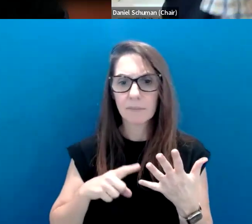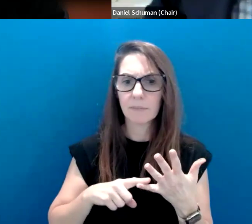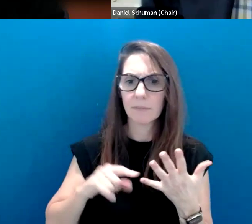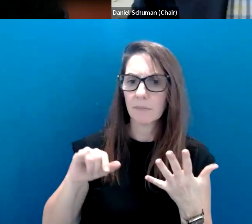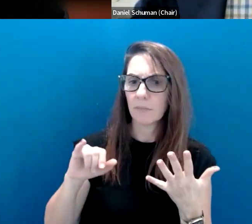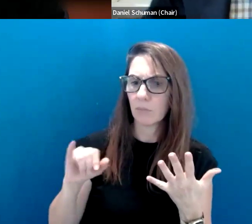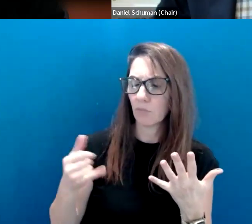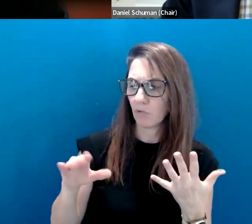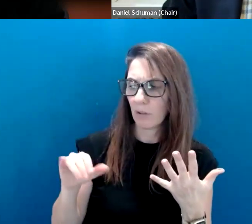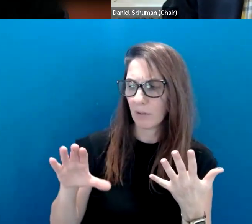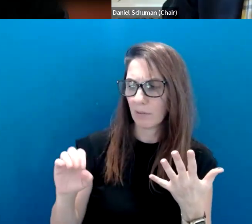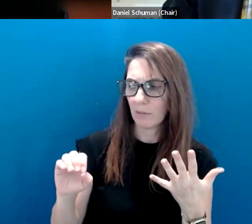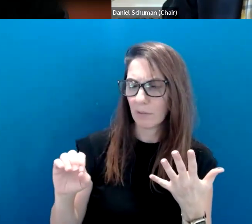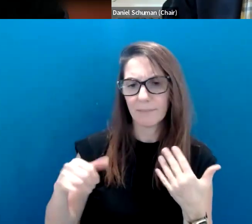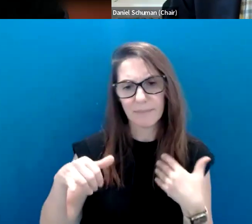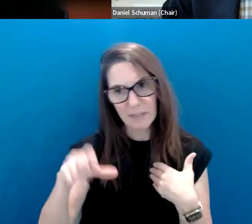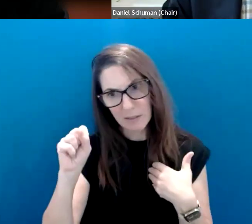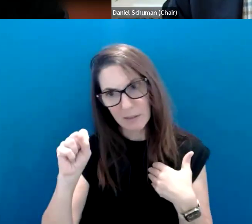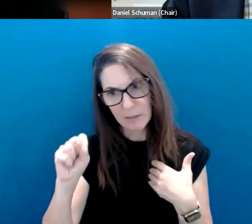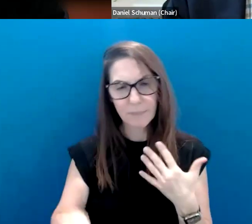Janice, Yes.